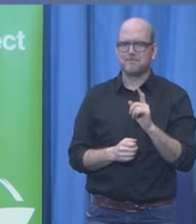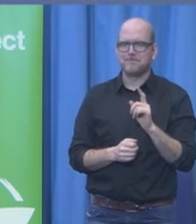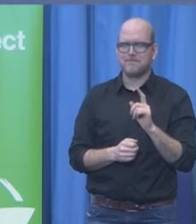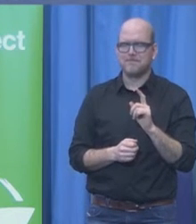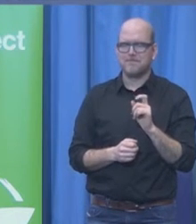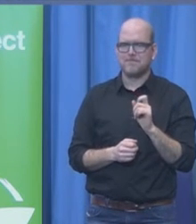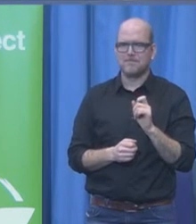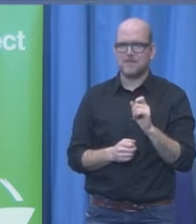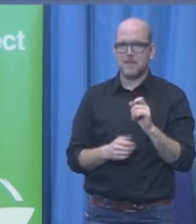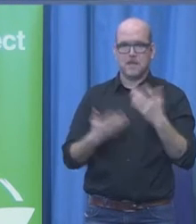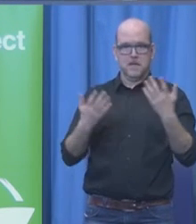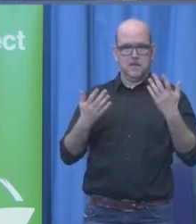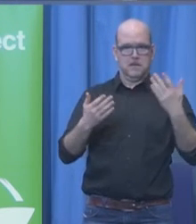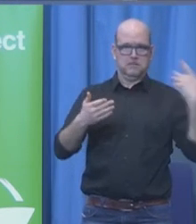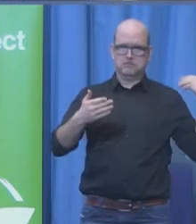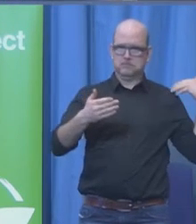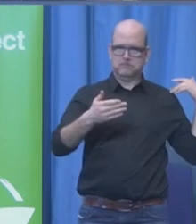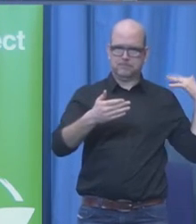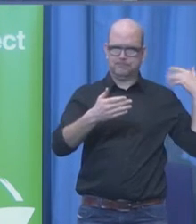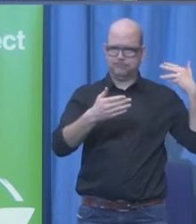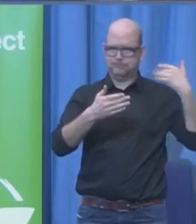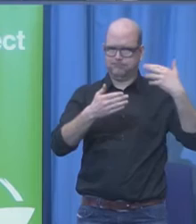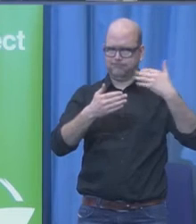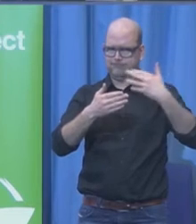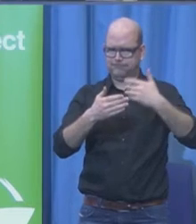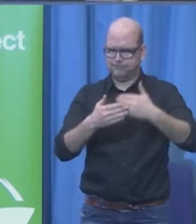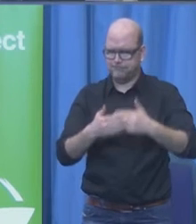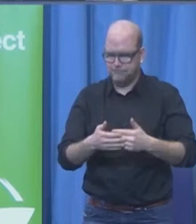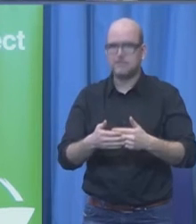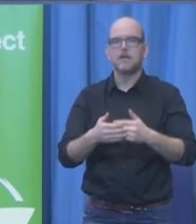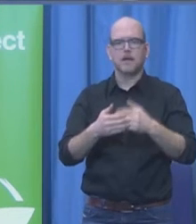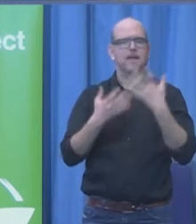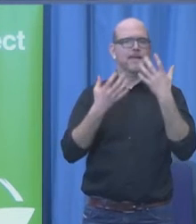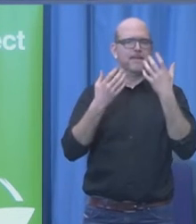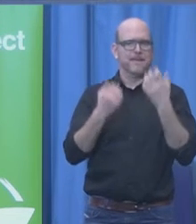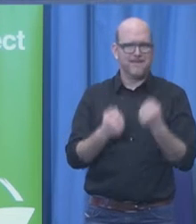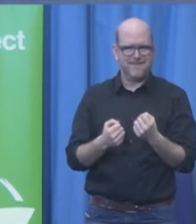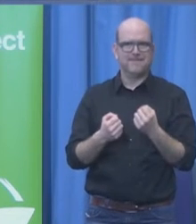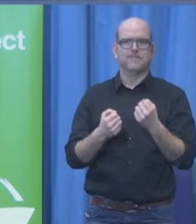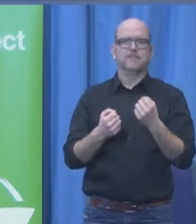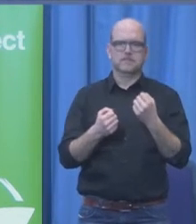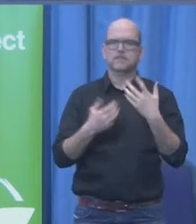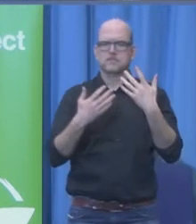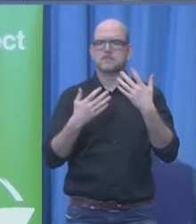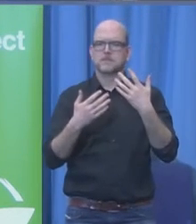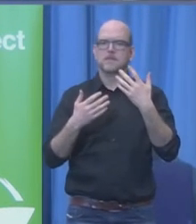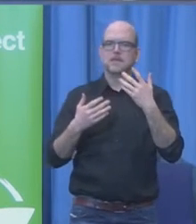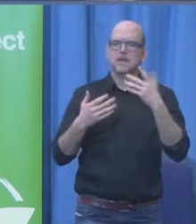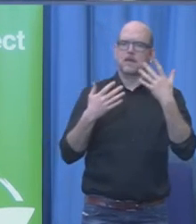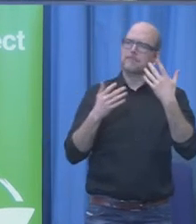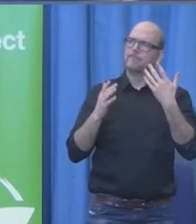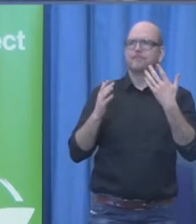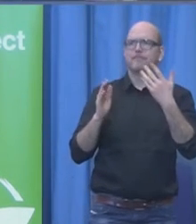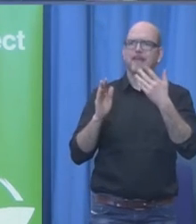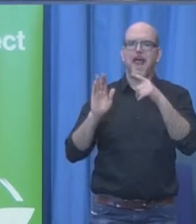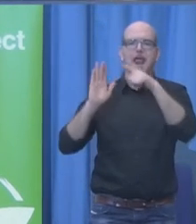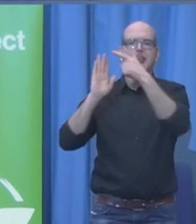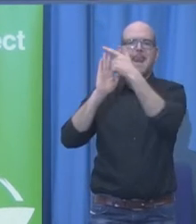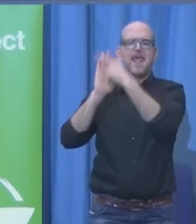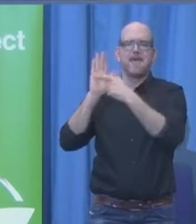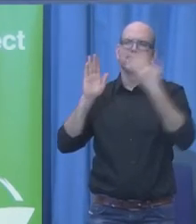was we had a number of pieces of legislation to pass through Parliament that was difficult and challenging in